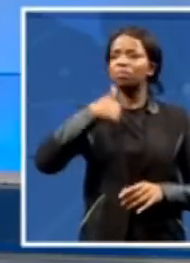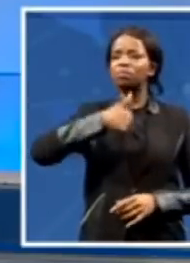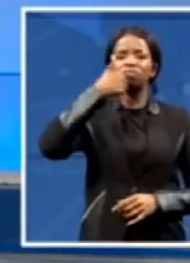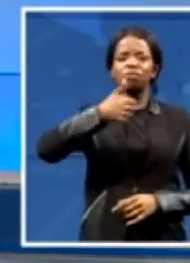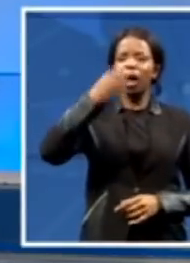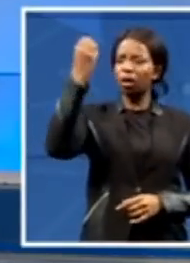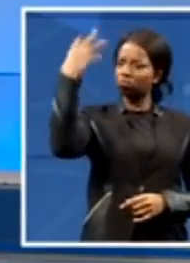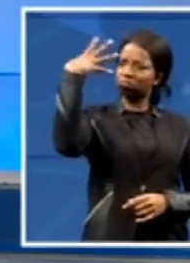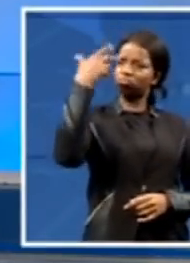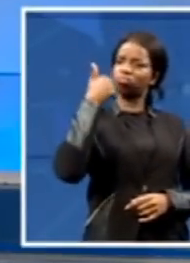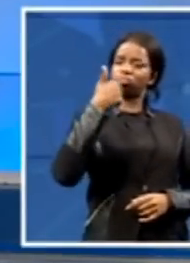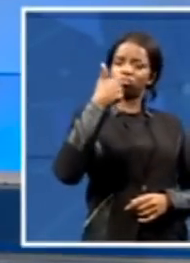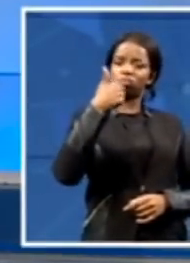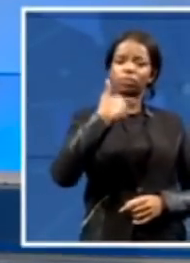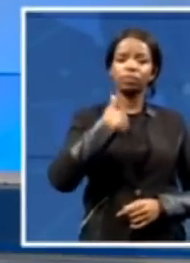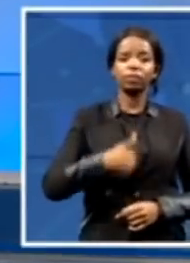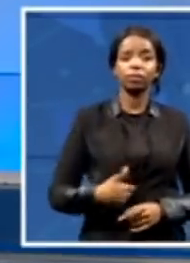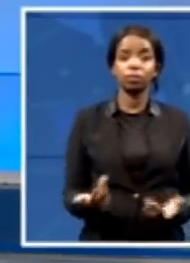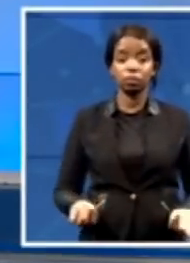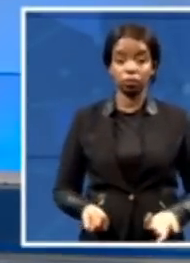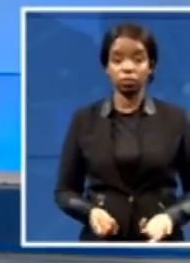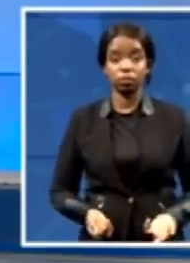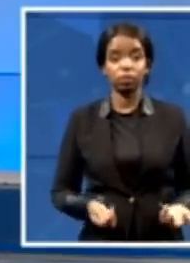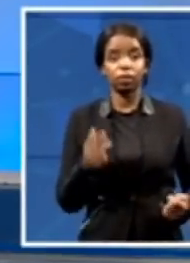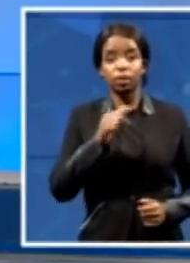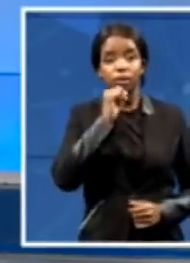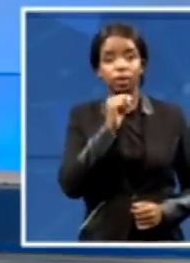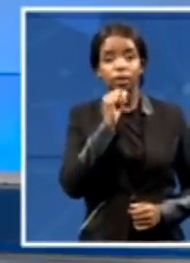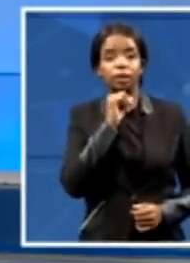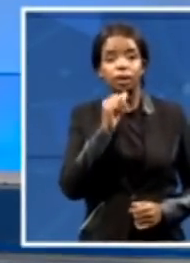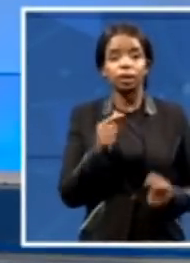As precisely why we call them localized. And let's speak now to